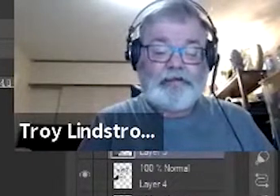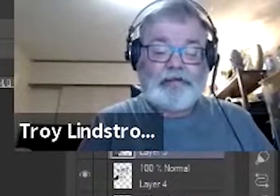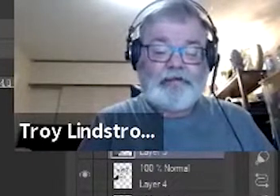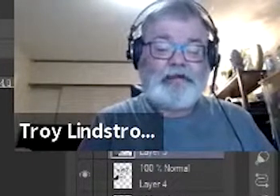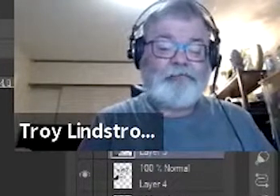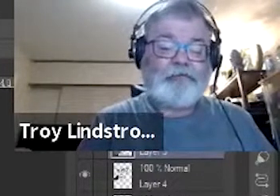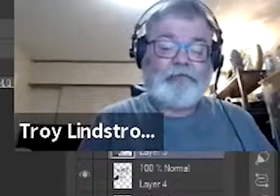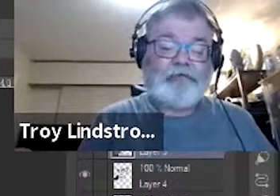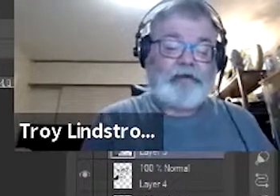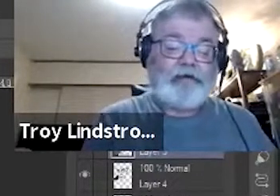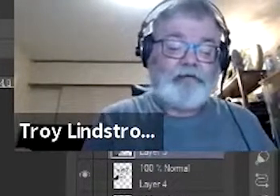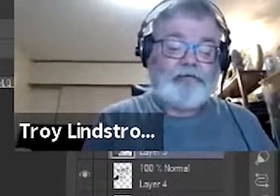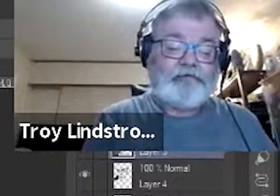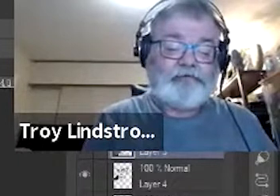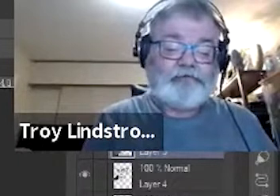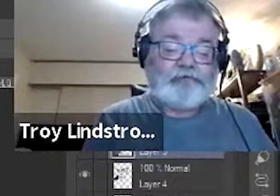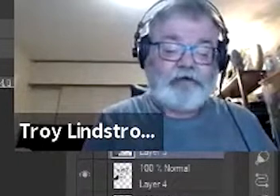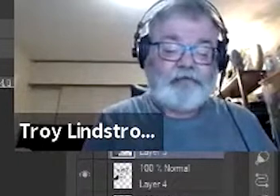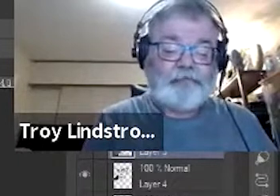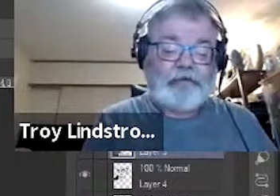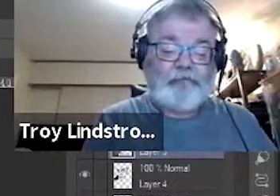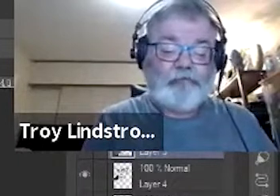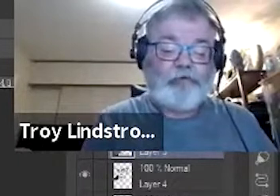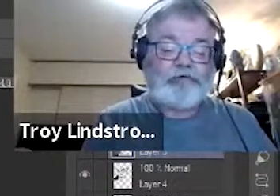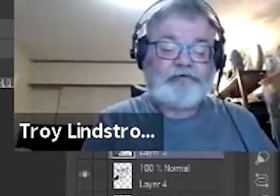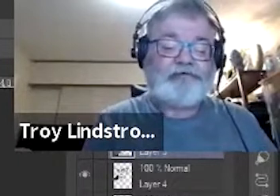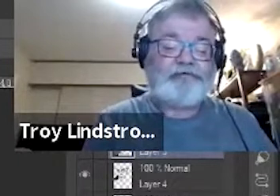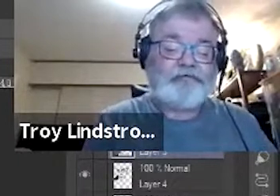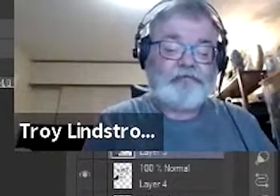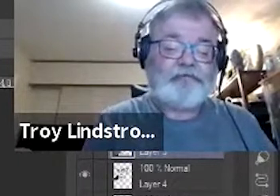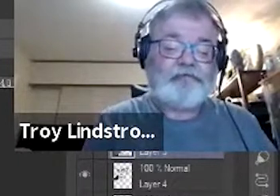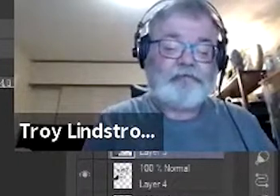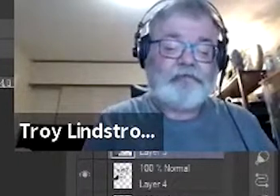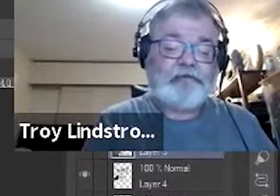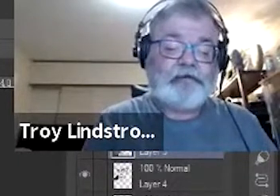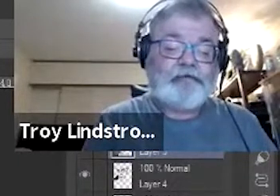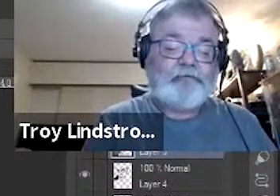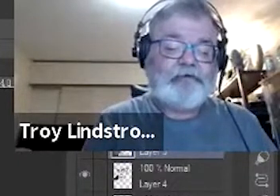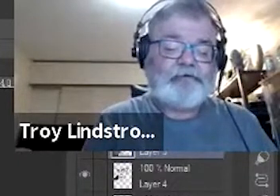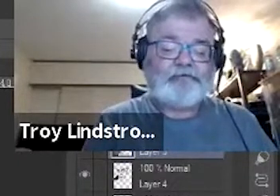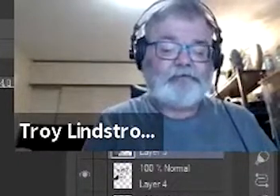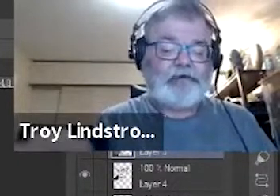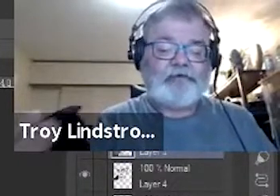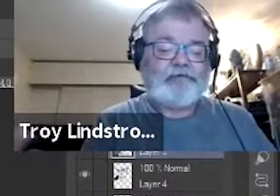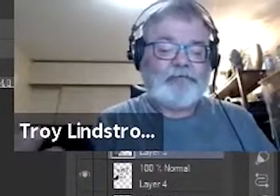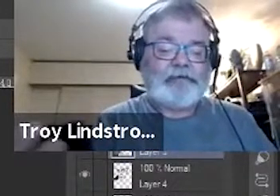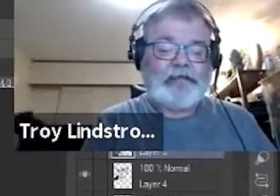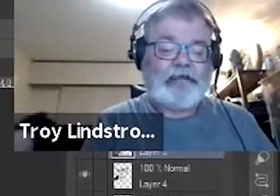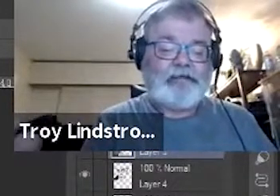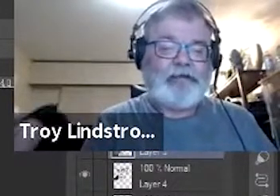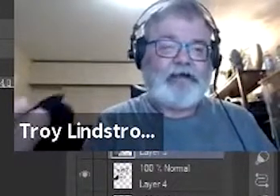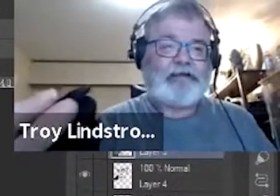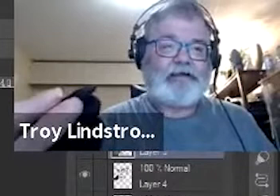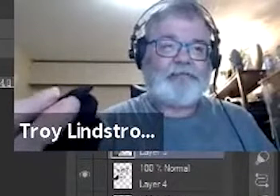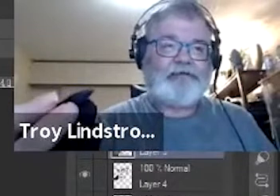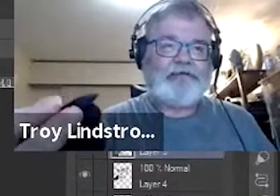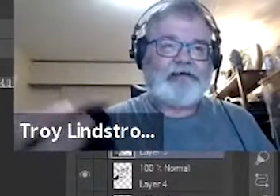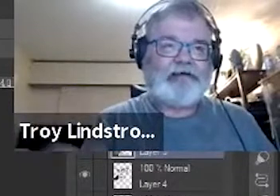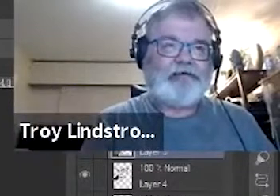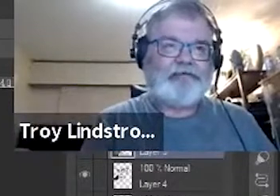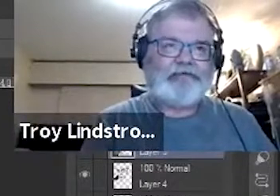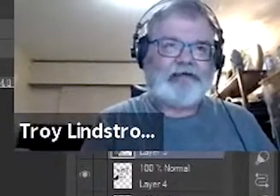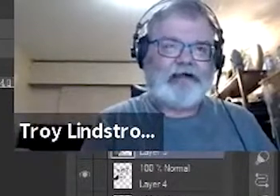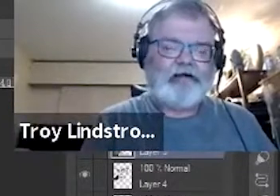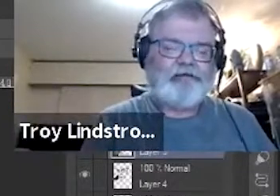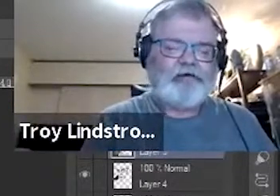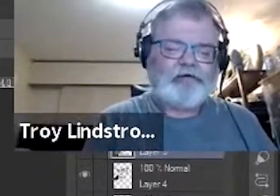And I did that for about a year, just trying to find work, just because on disability back then in BC, I